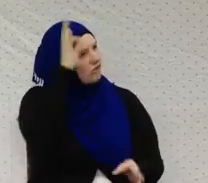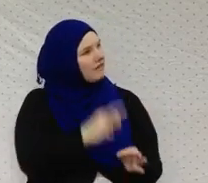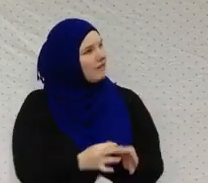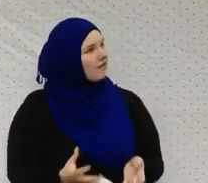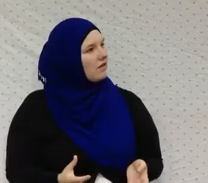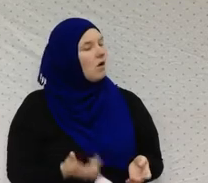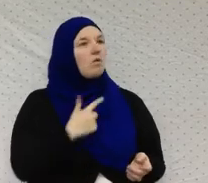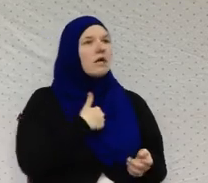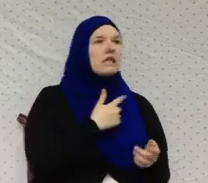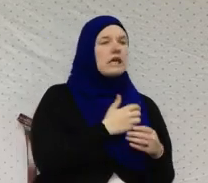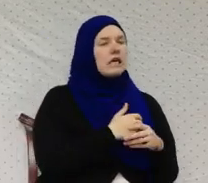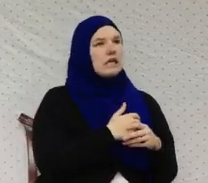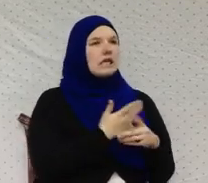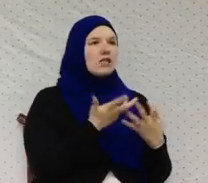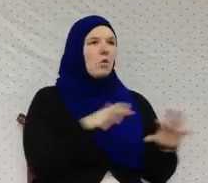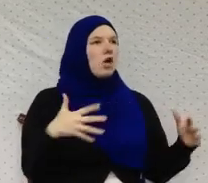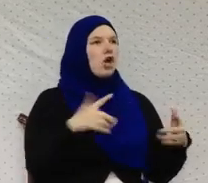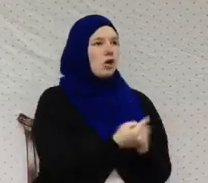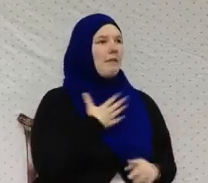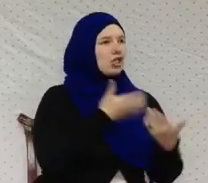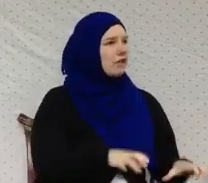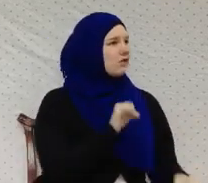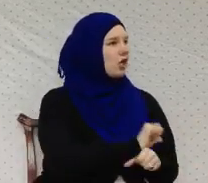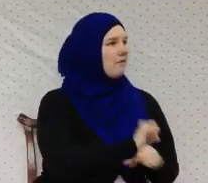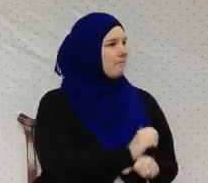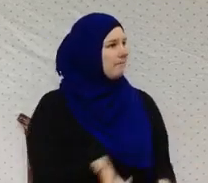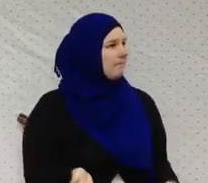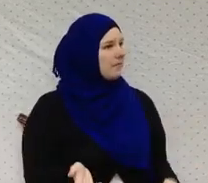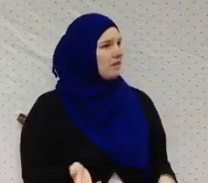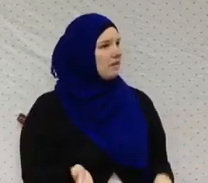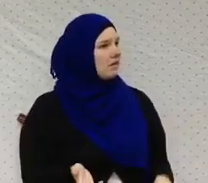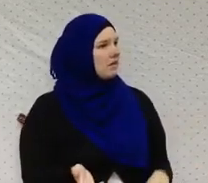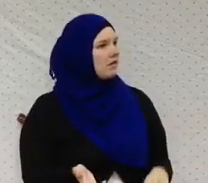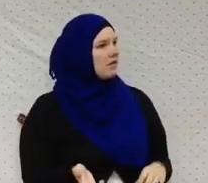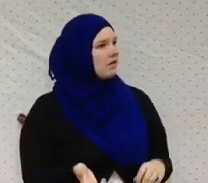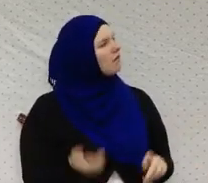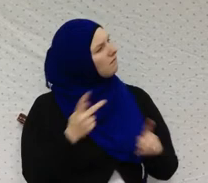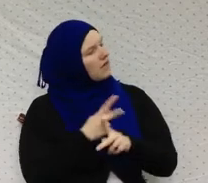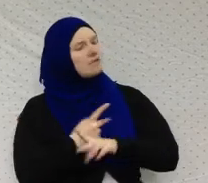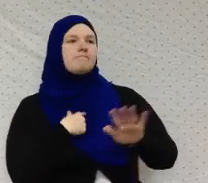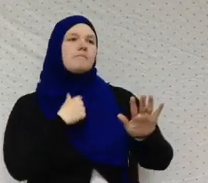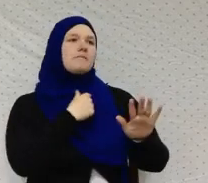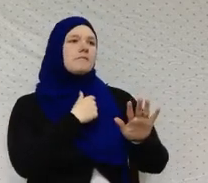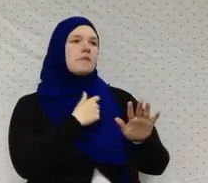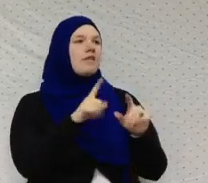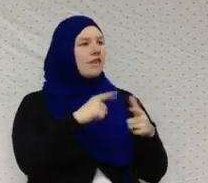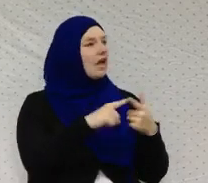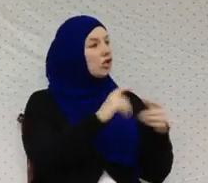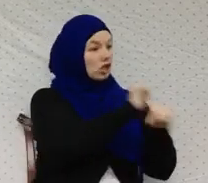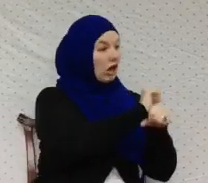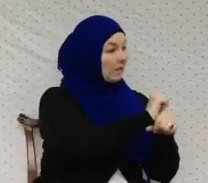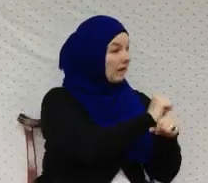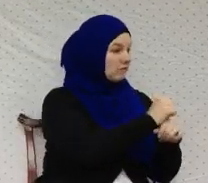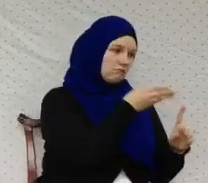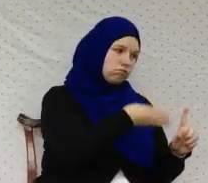faith. So we do the wrong calculations and then say, I'm sorry, I cannot come. I cannot make